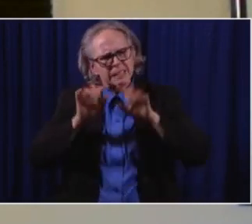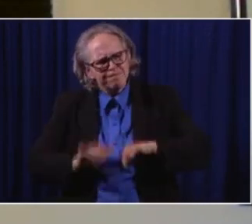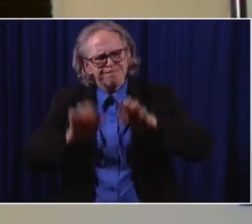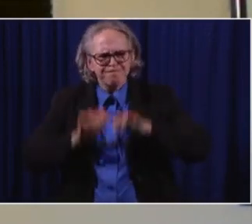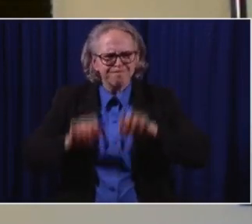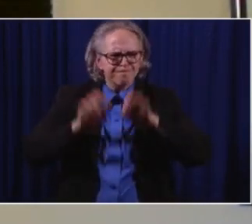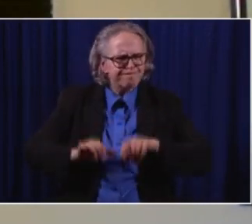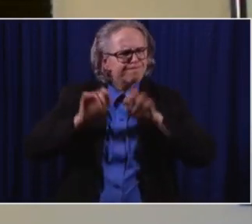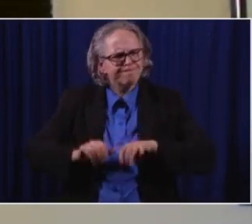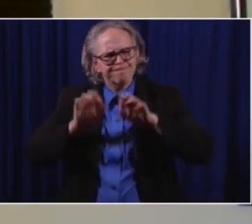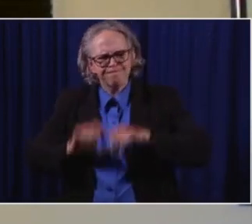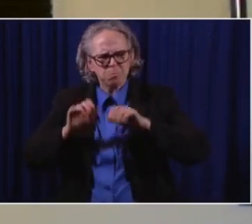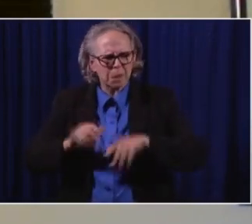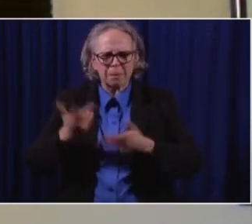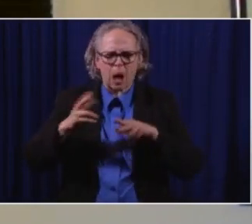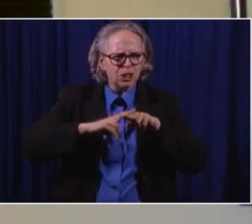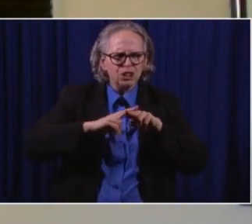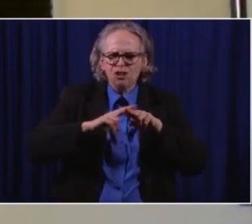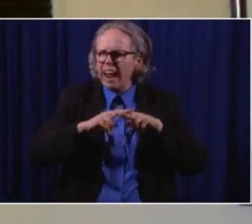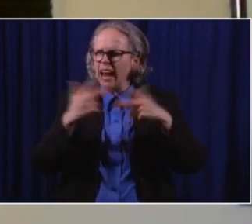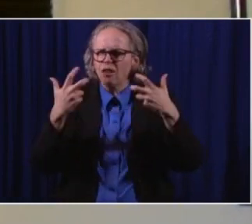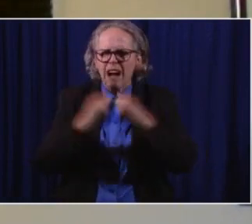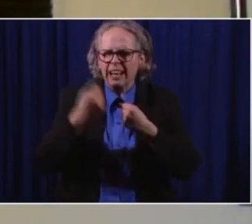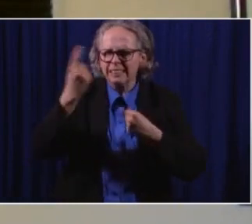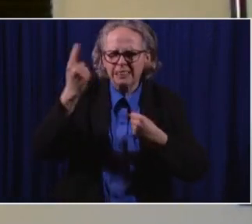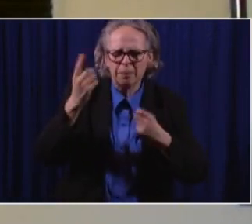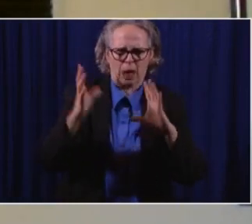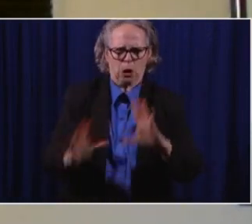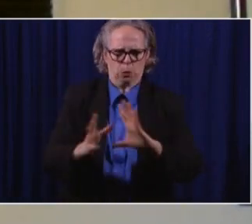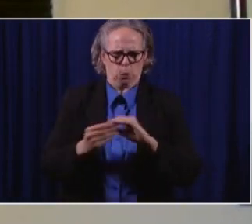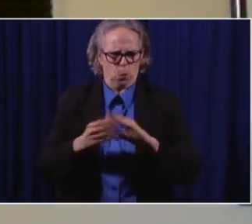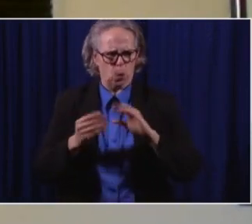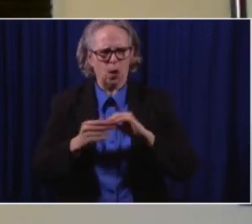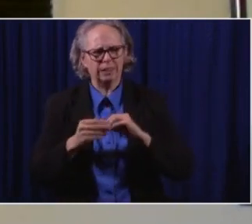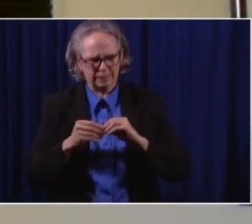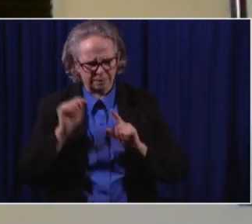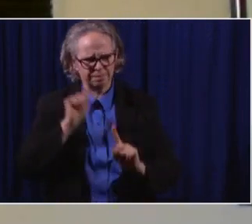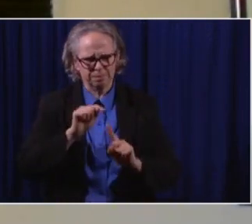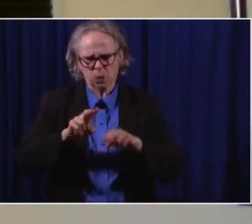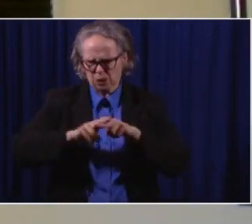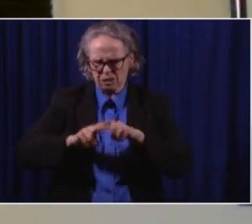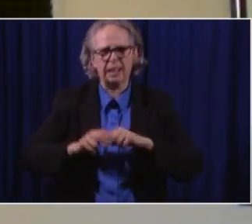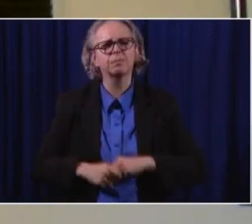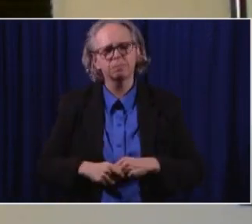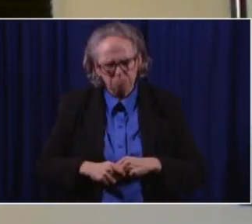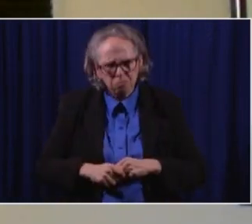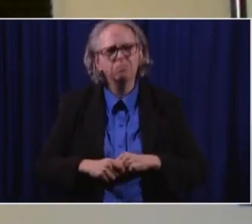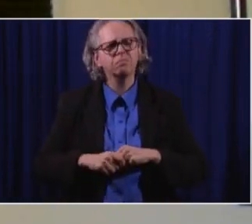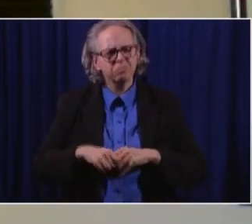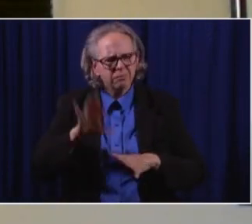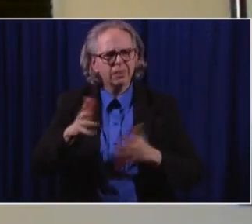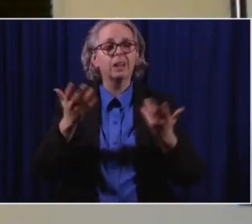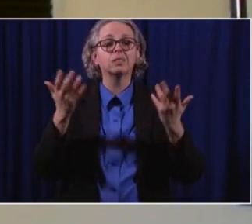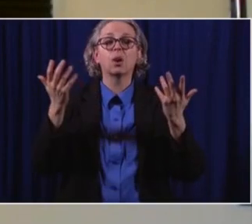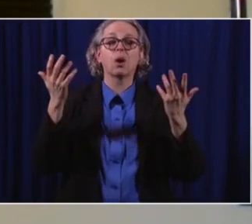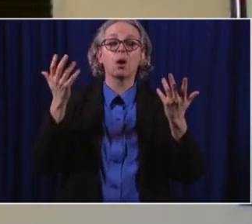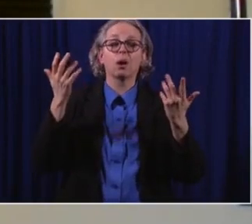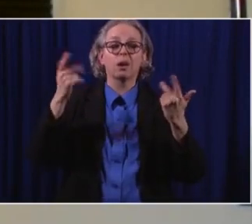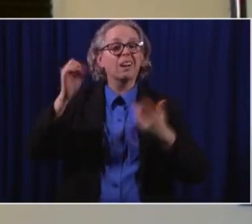a train wreck. And so in order to hold on to the telegraph lines, he had